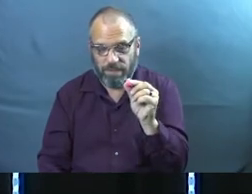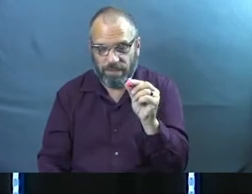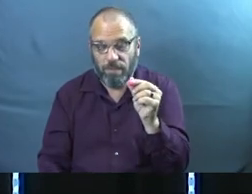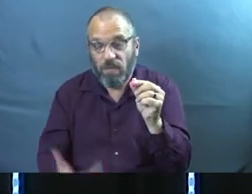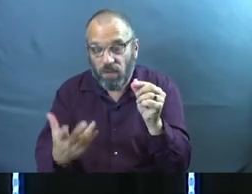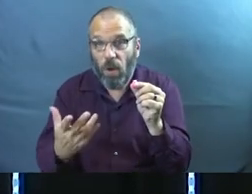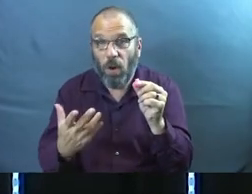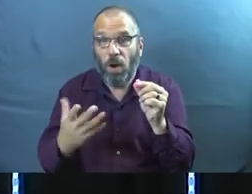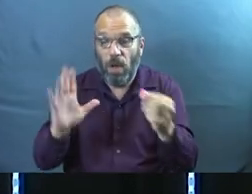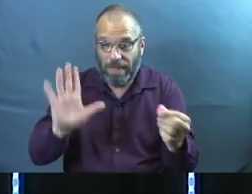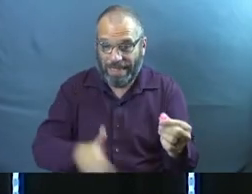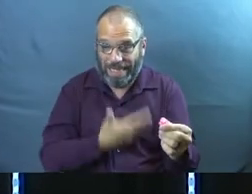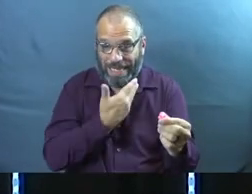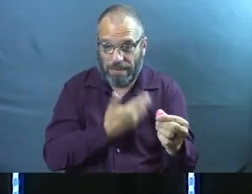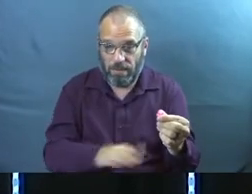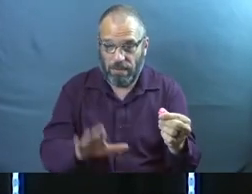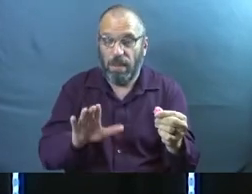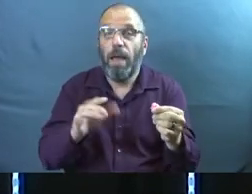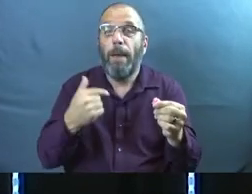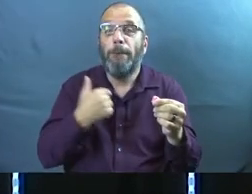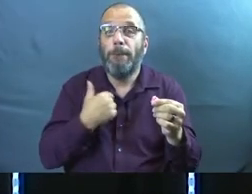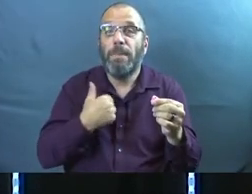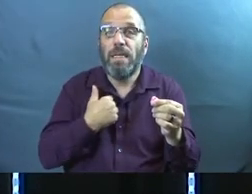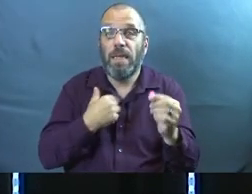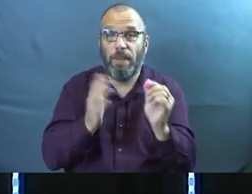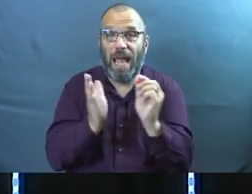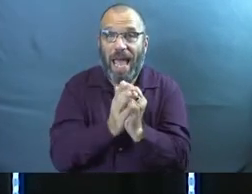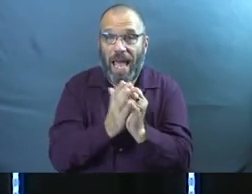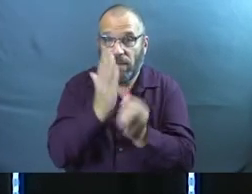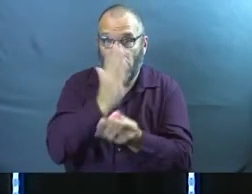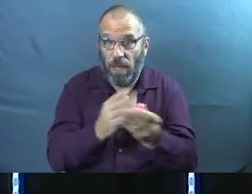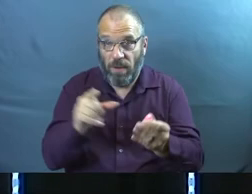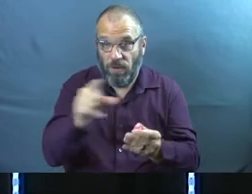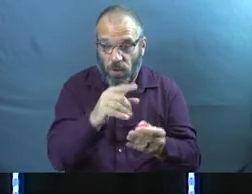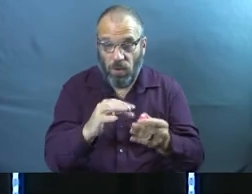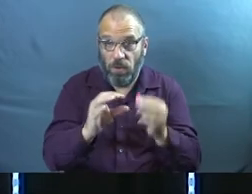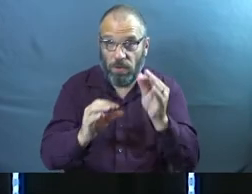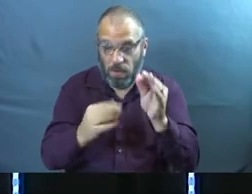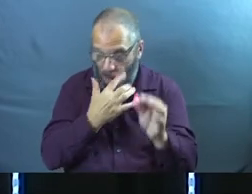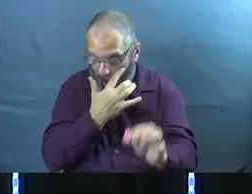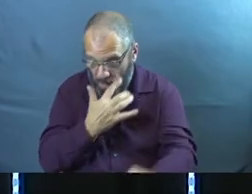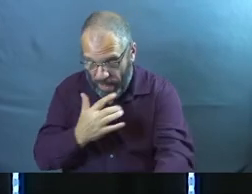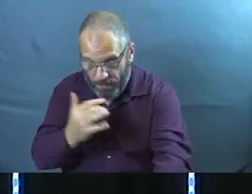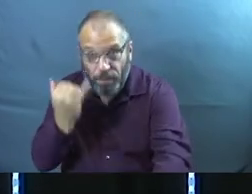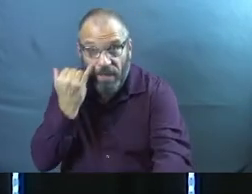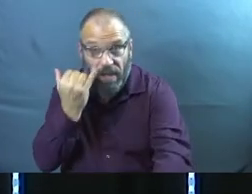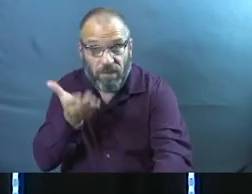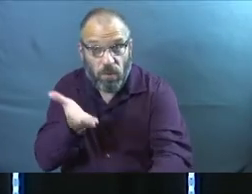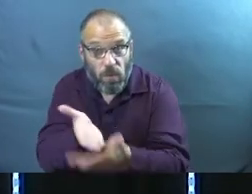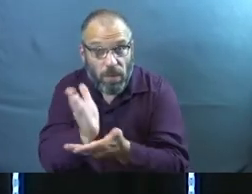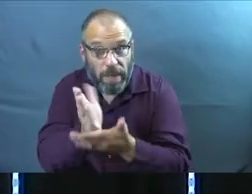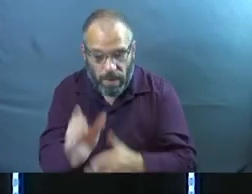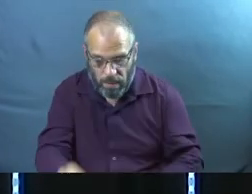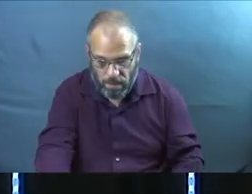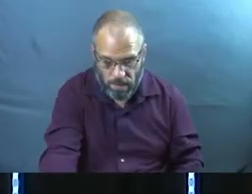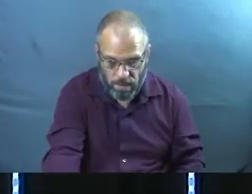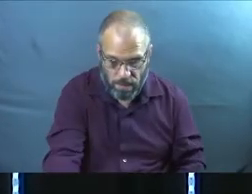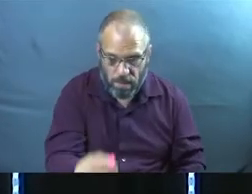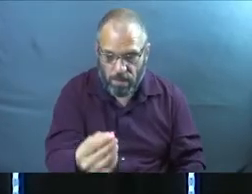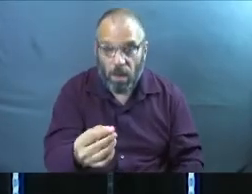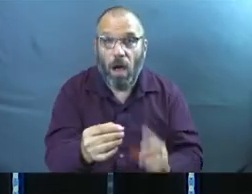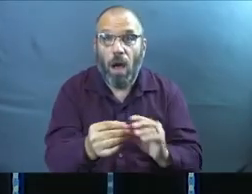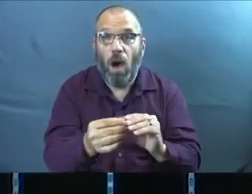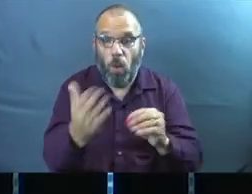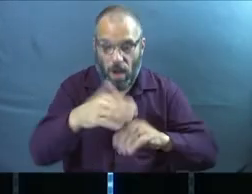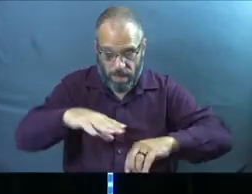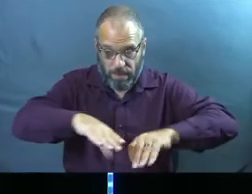And so when we go to sing this last song, I'm gonna ask some of you if you're okay with doing this. Walk